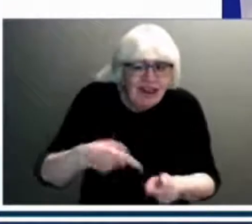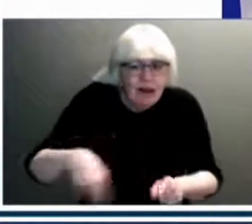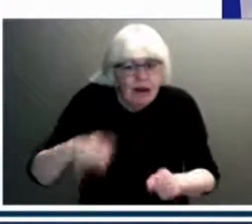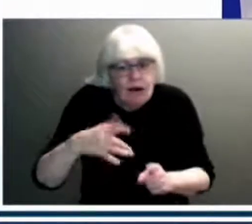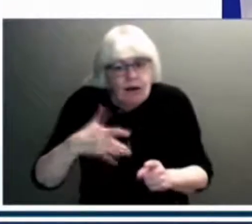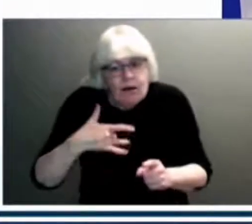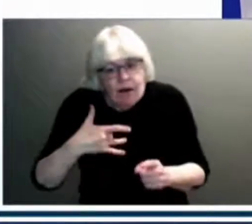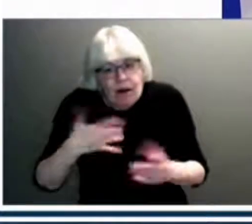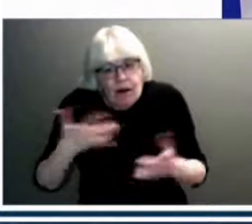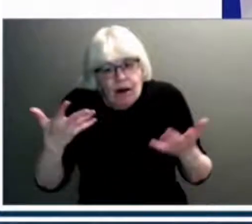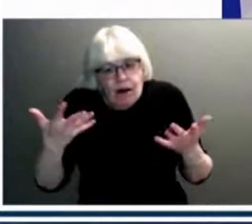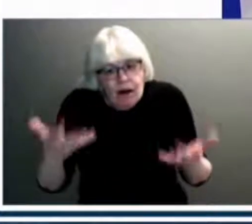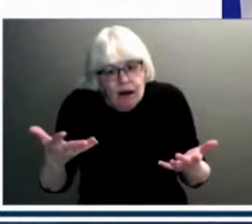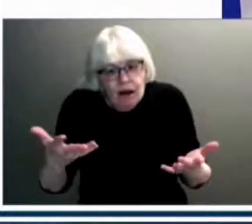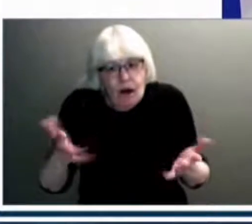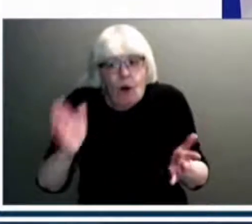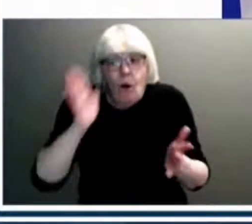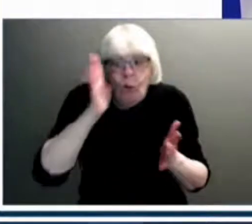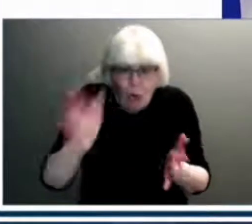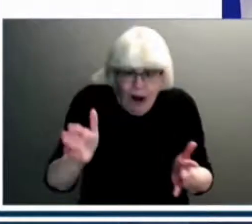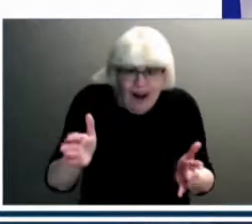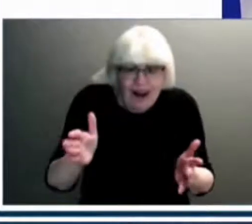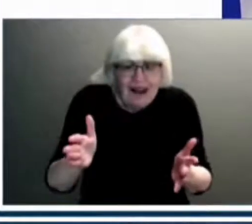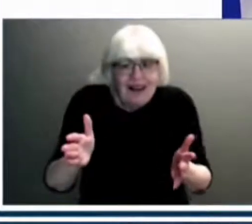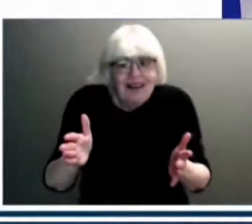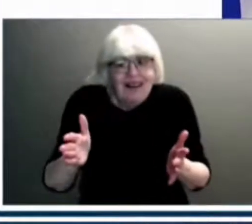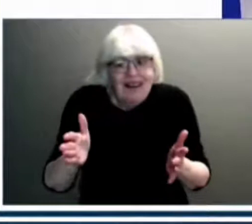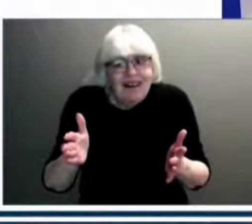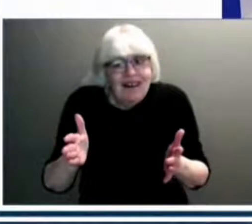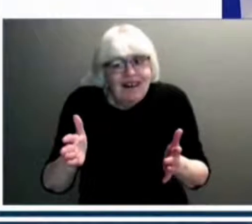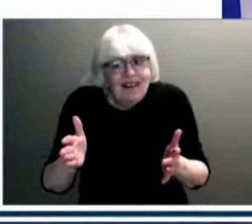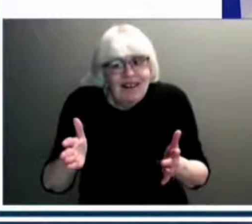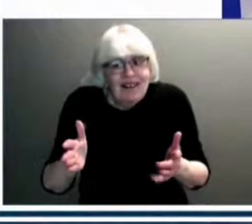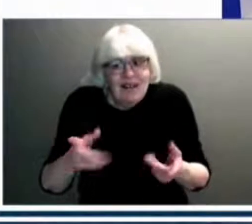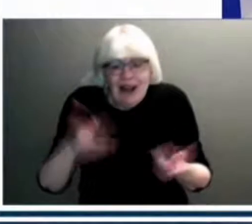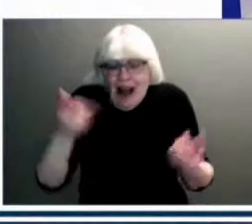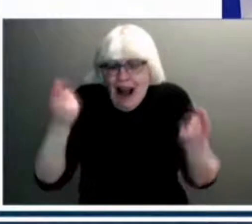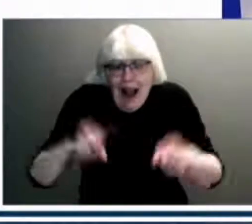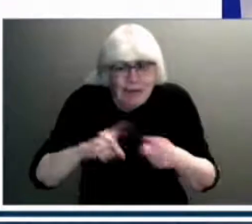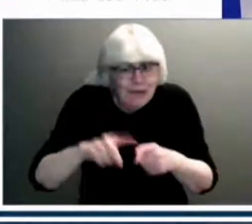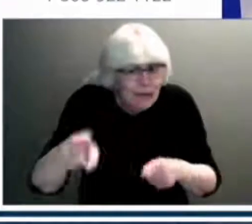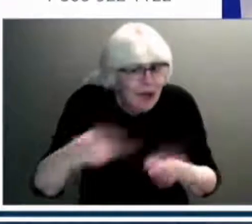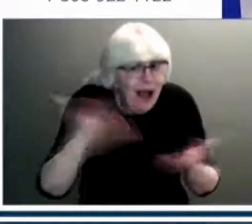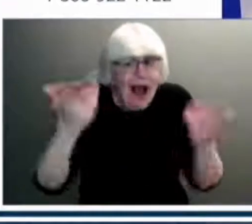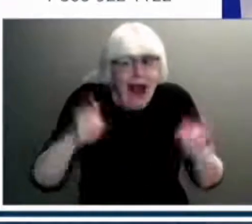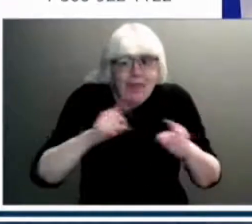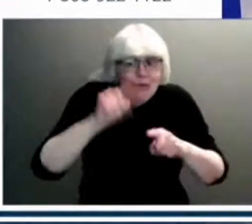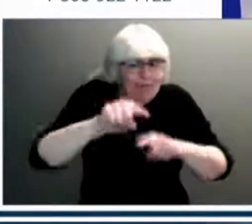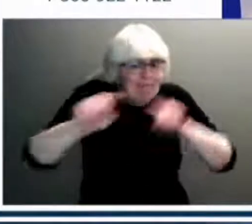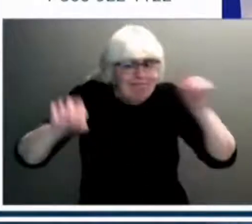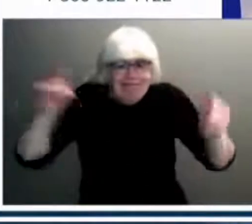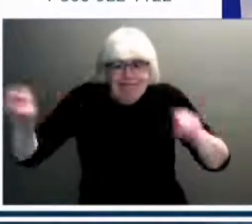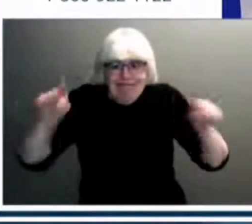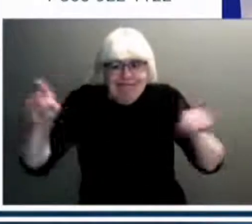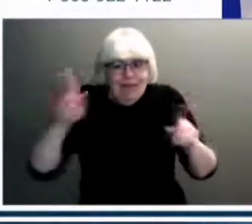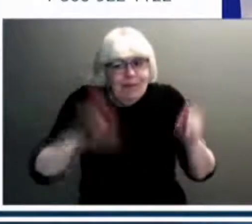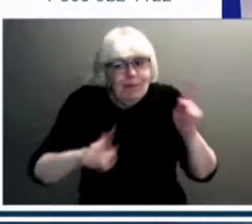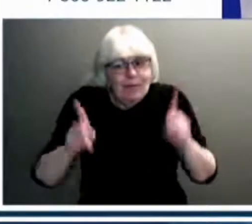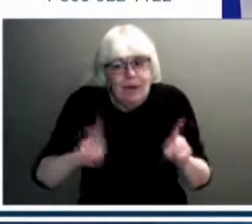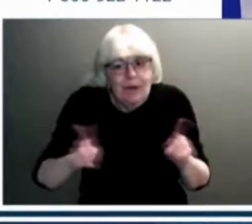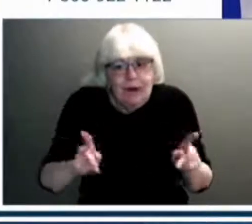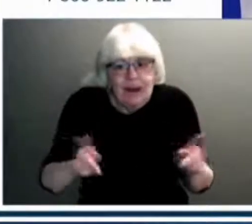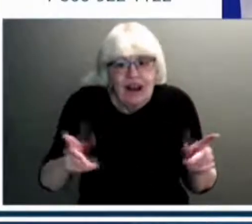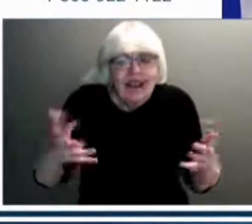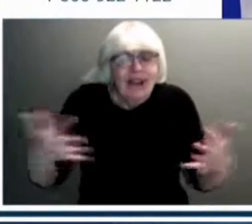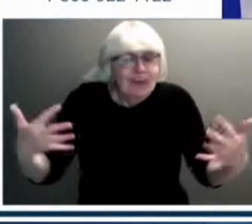us. And I know some people are scared. I know people are divided. But this has been a